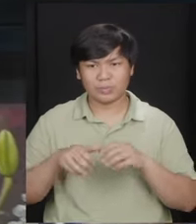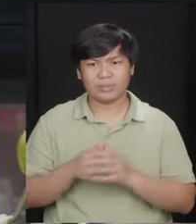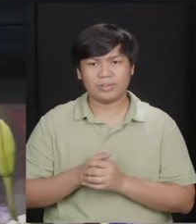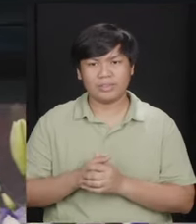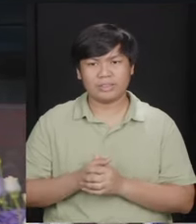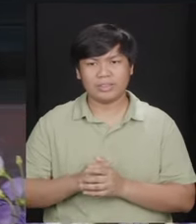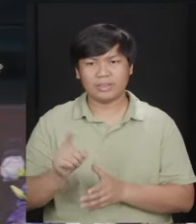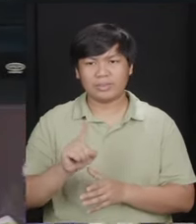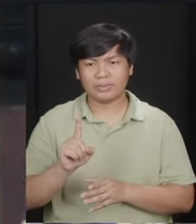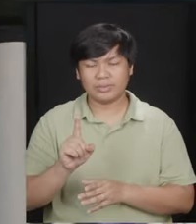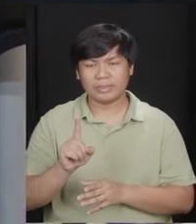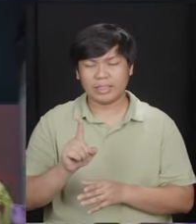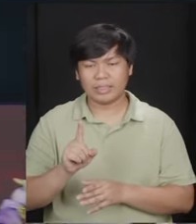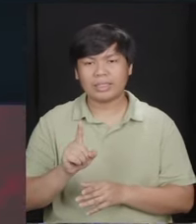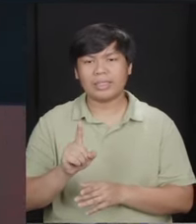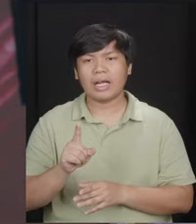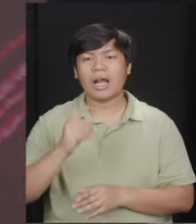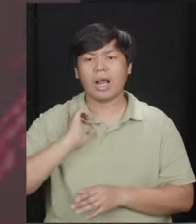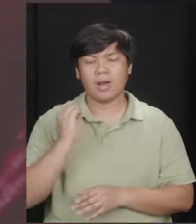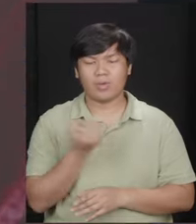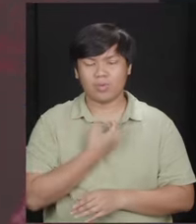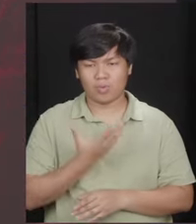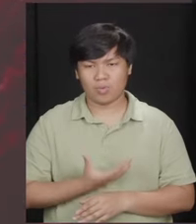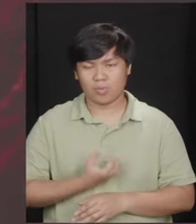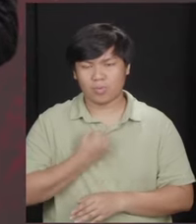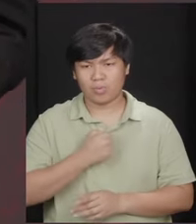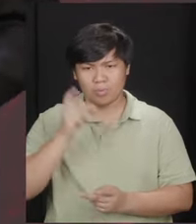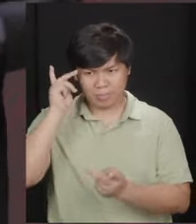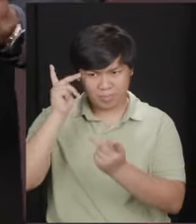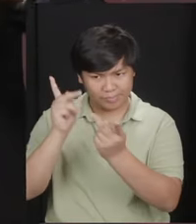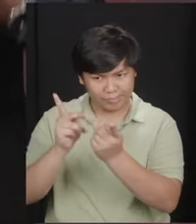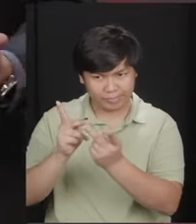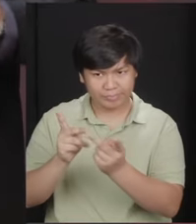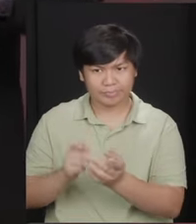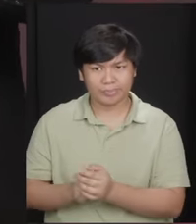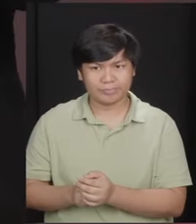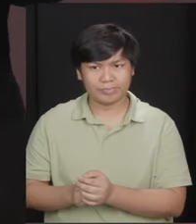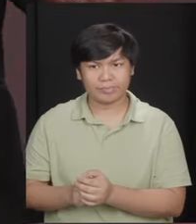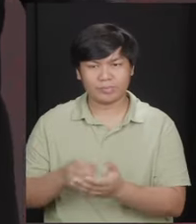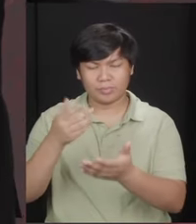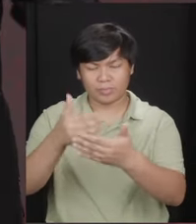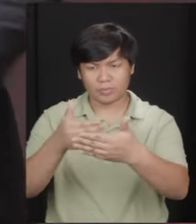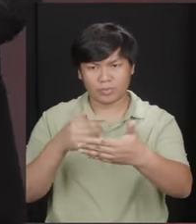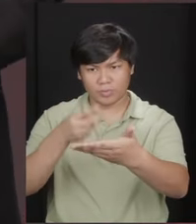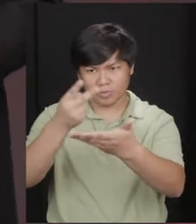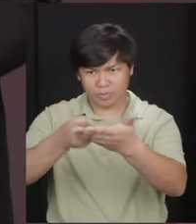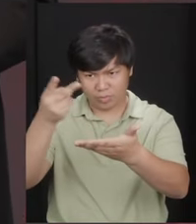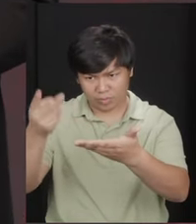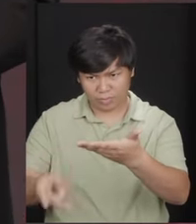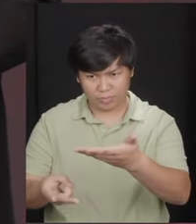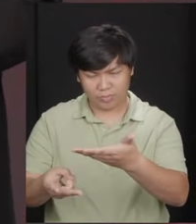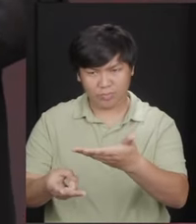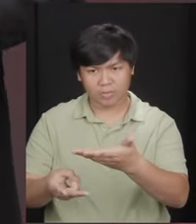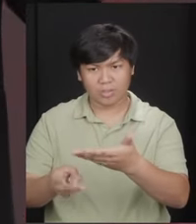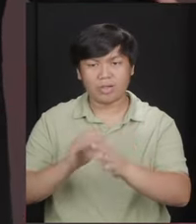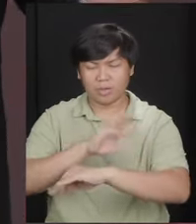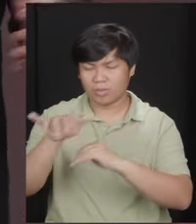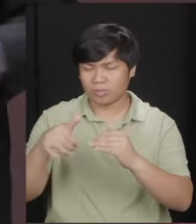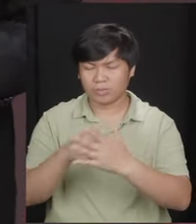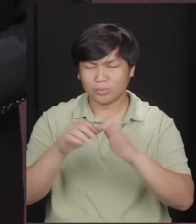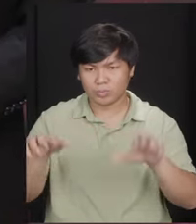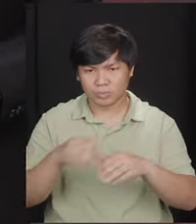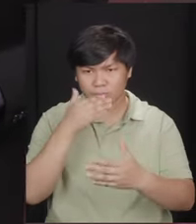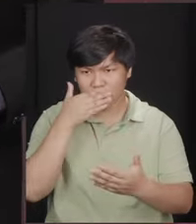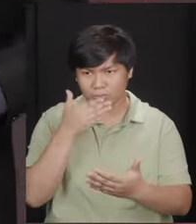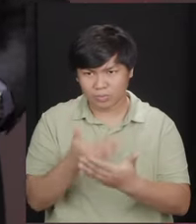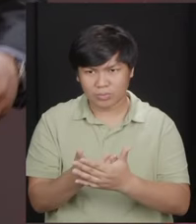This is what we were meant to be. We were meant before the fall to do good to all people, not just those we